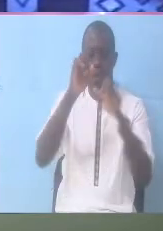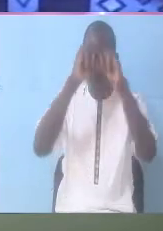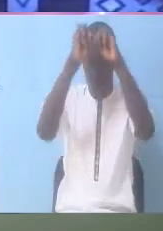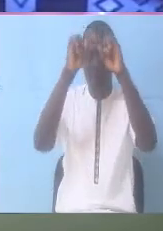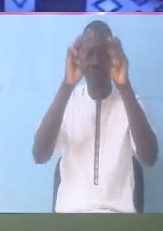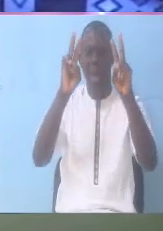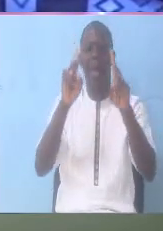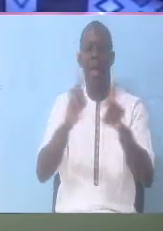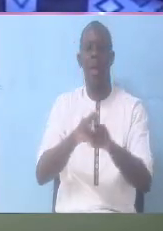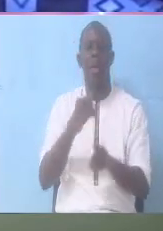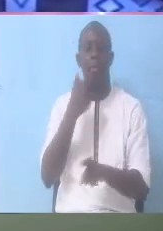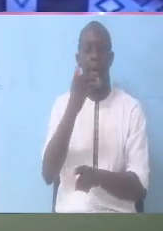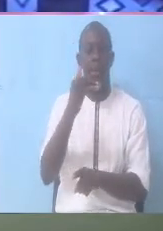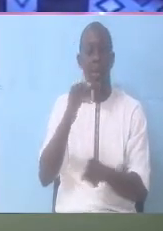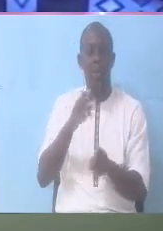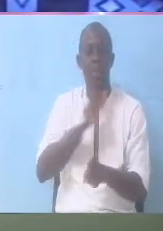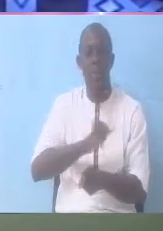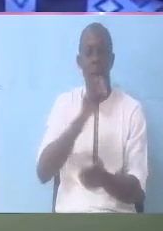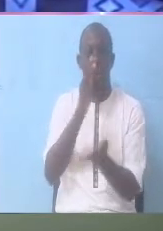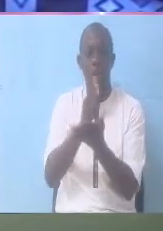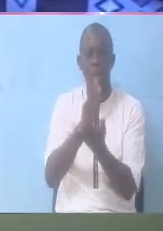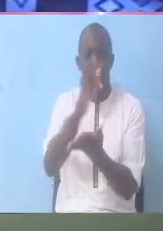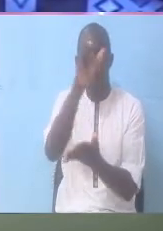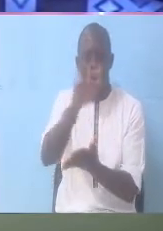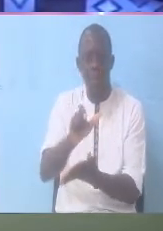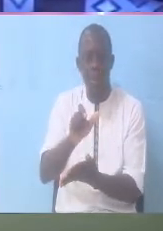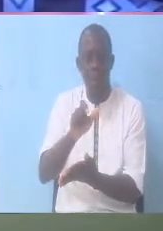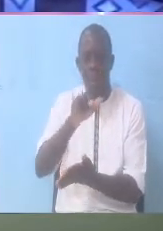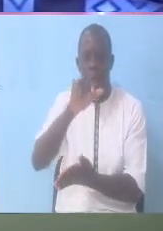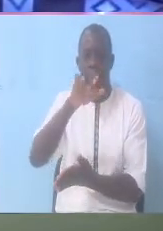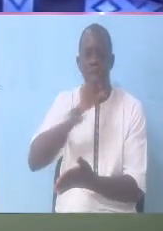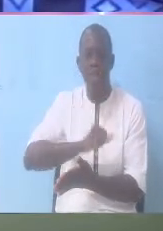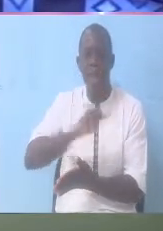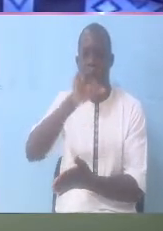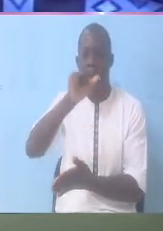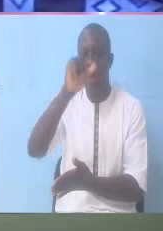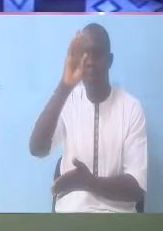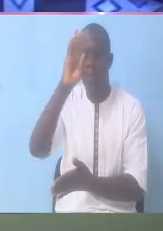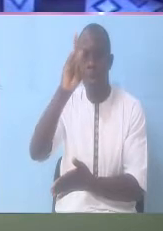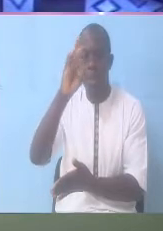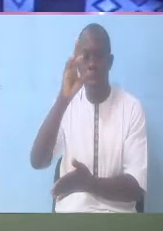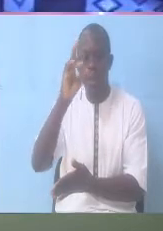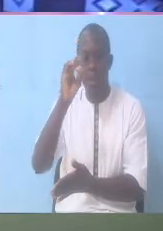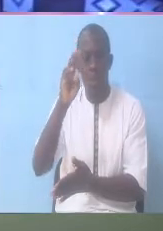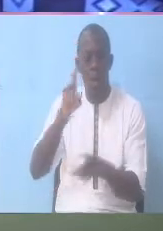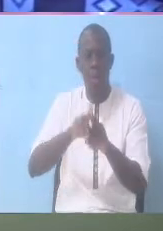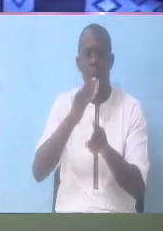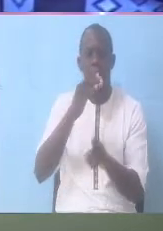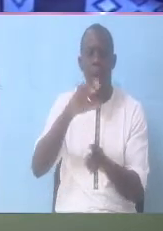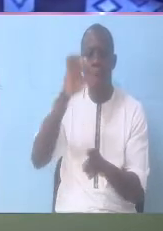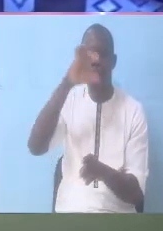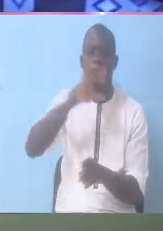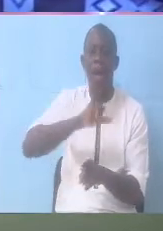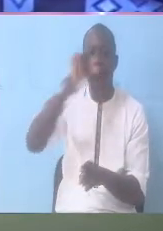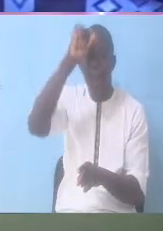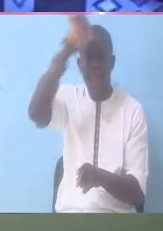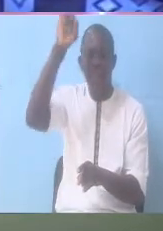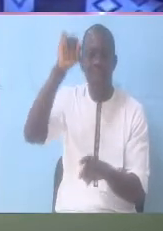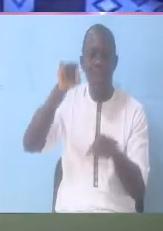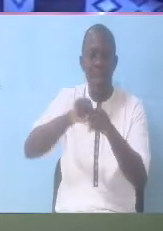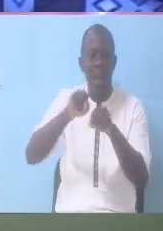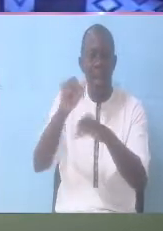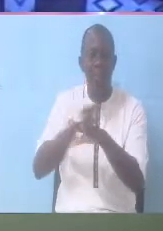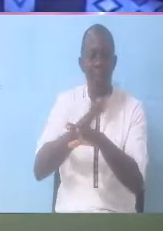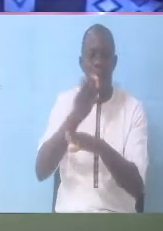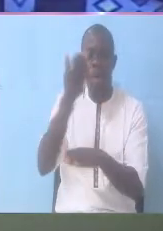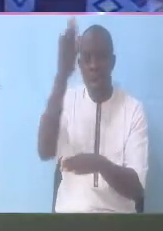allow me to come. No, please. In a coalition with any one of these people? But I said some. I said some.